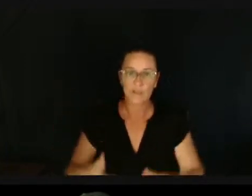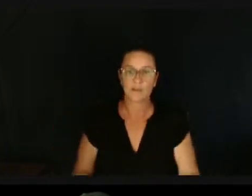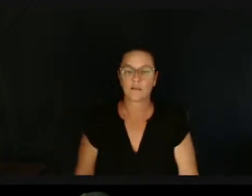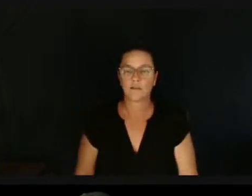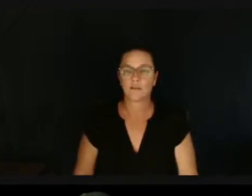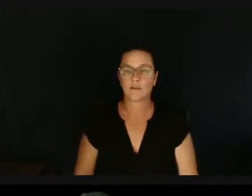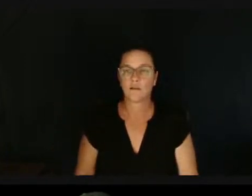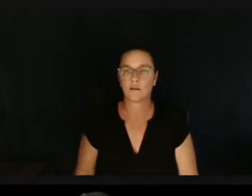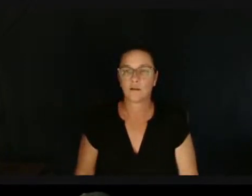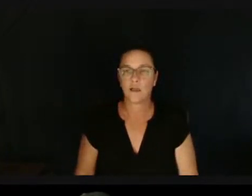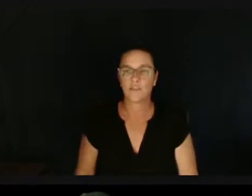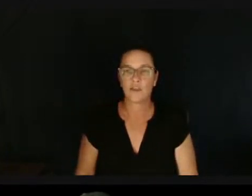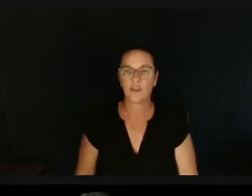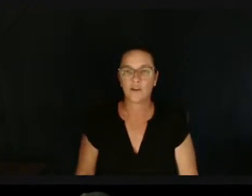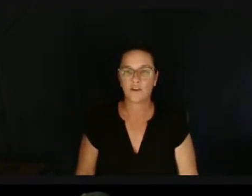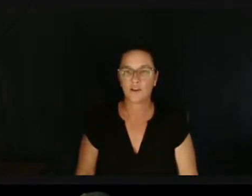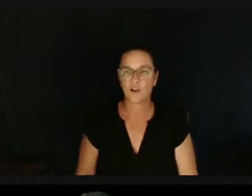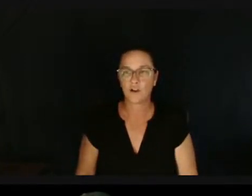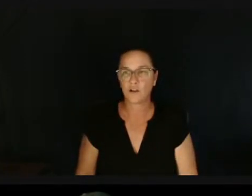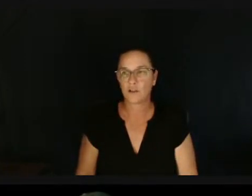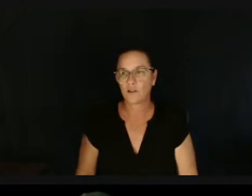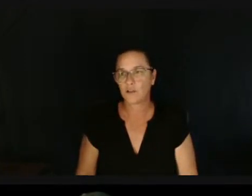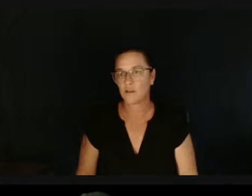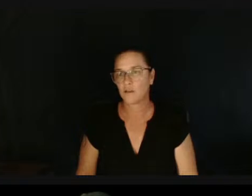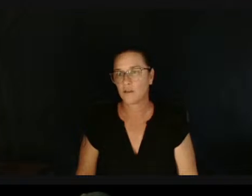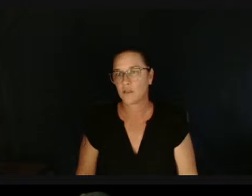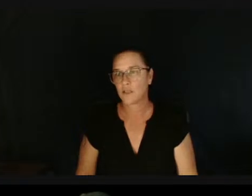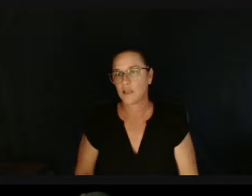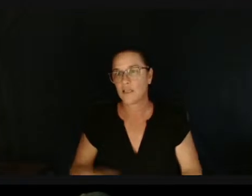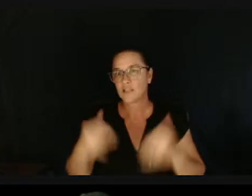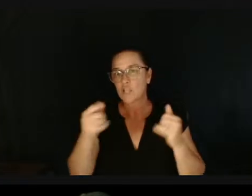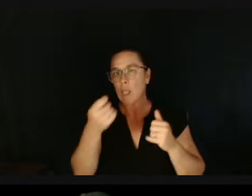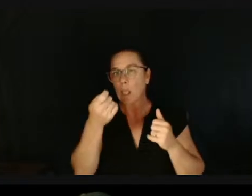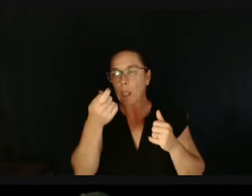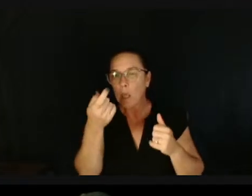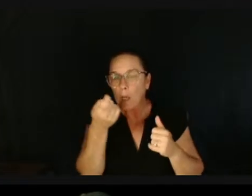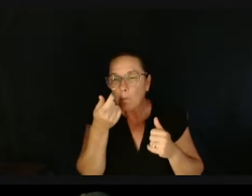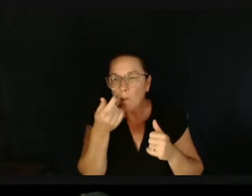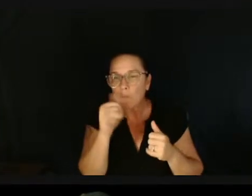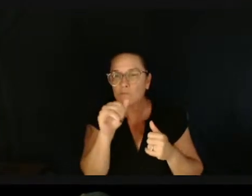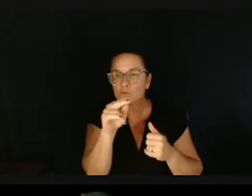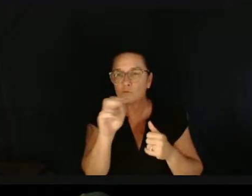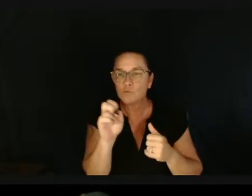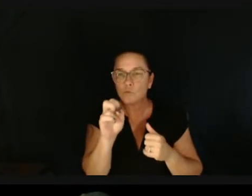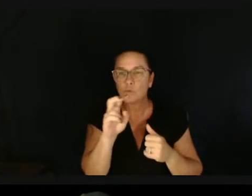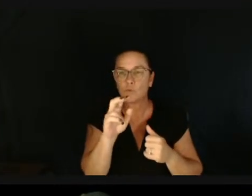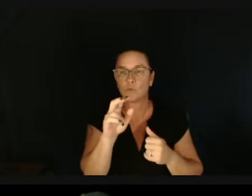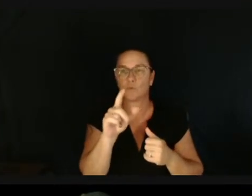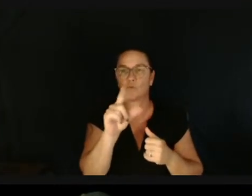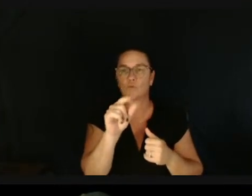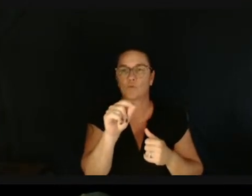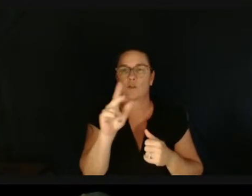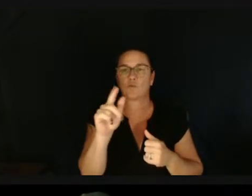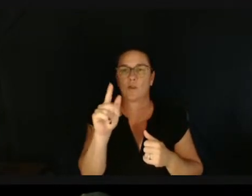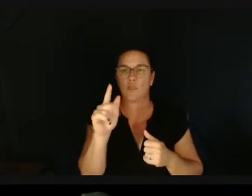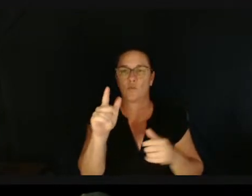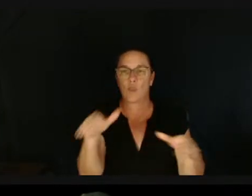There is still a tiny bit of the top of that June 2023